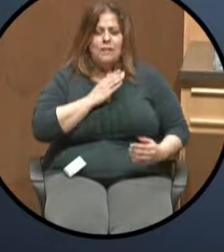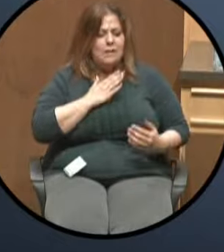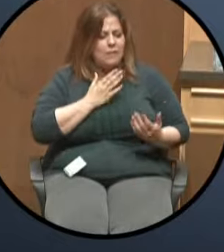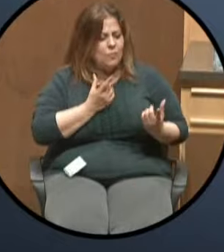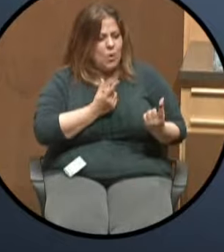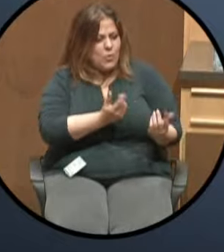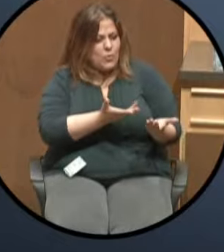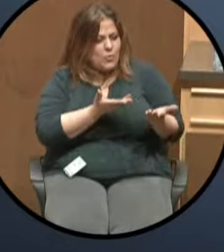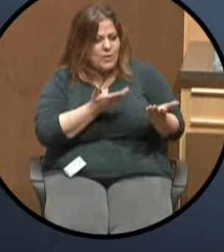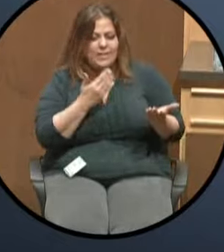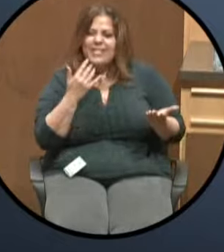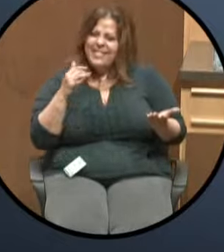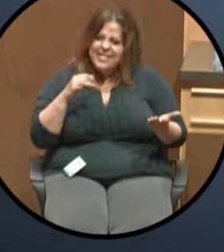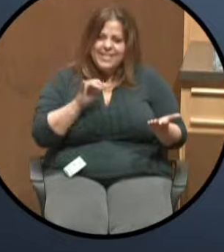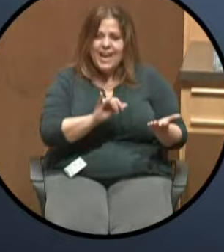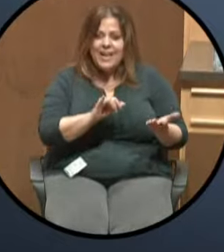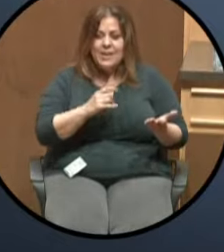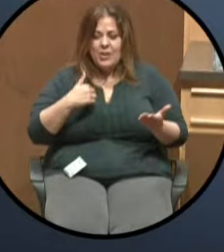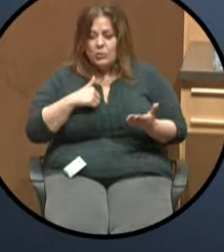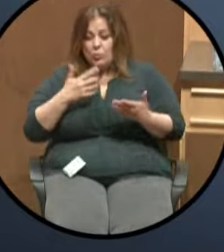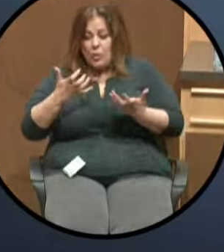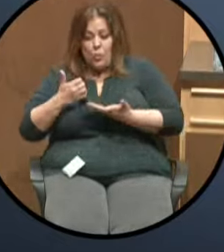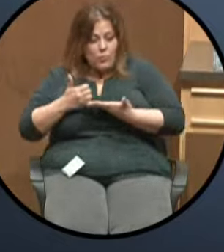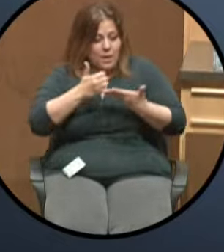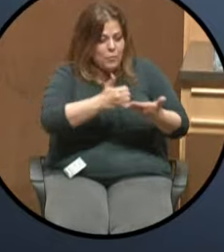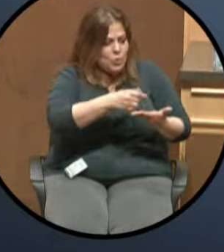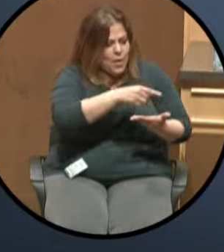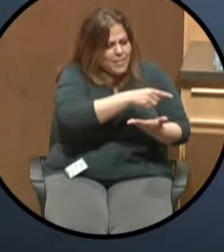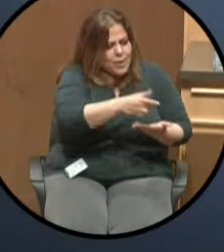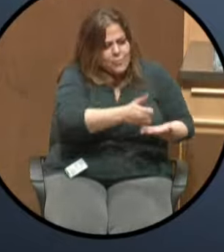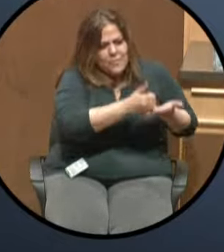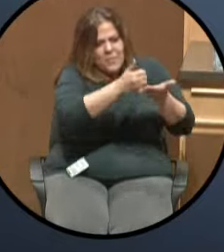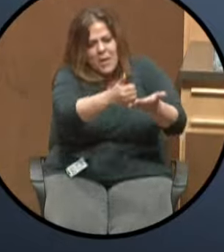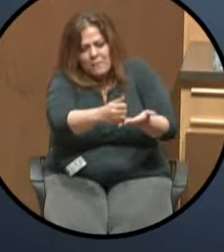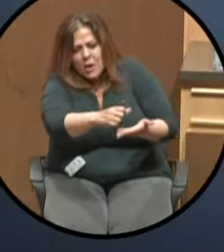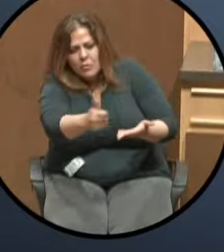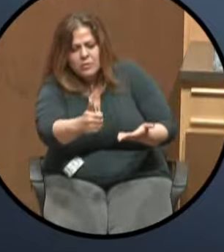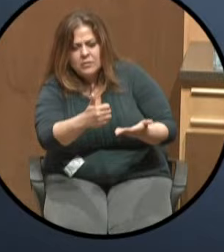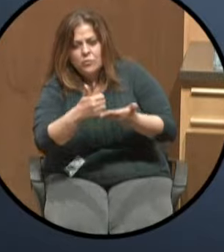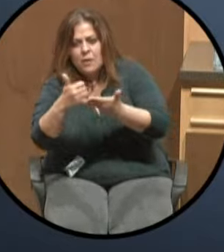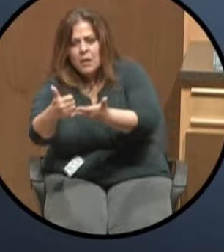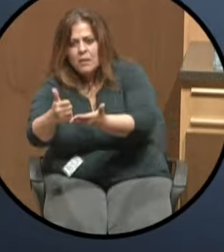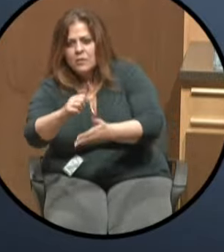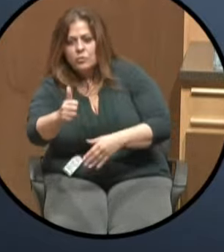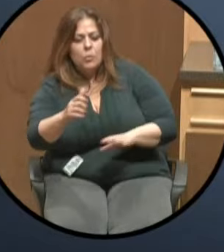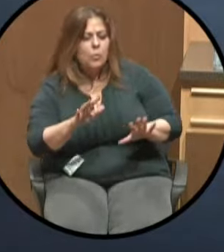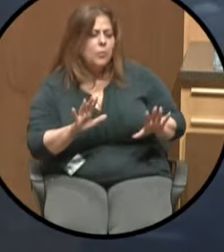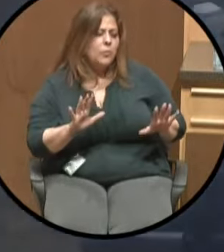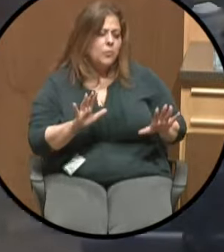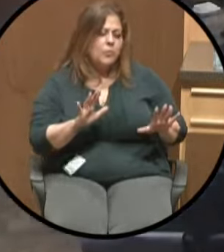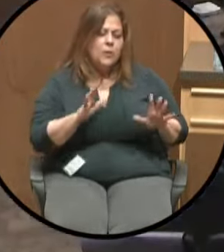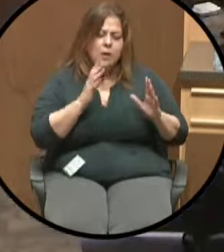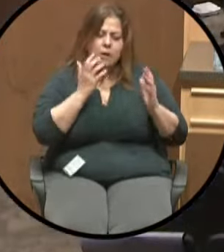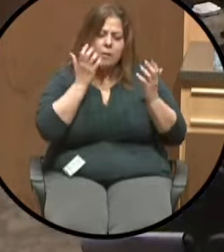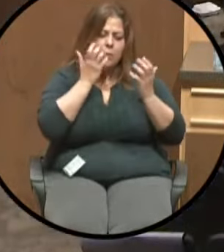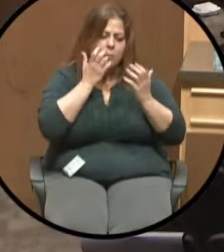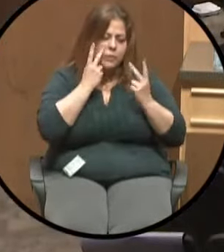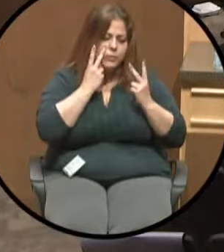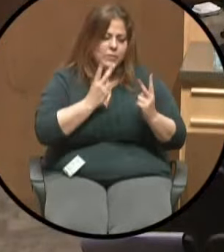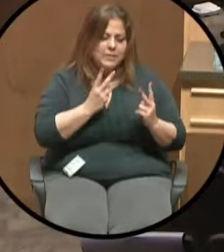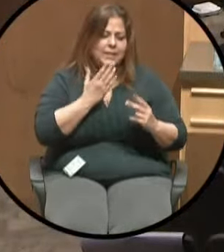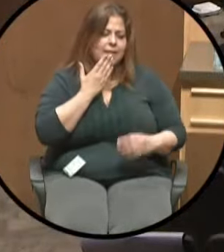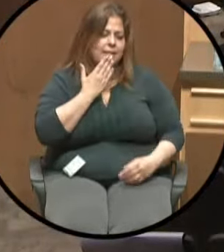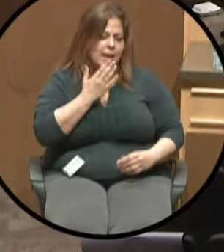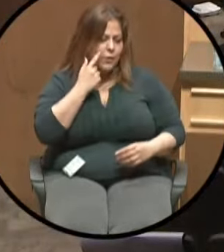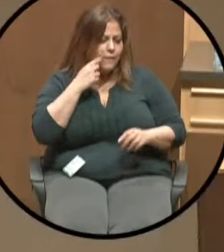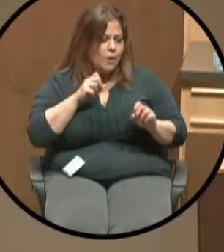help also trying to help other people. So it's just amazing. Thank you for this opportunity. Thank you, Dr. Ajay. I